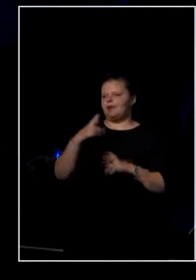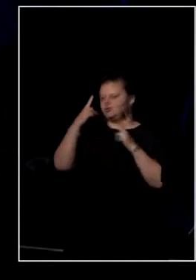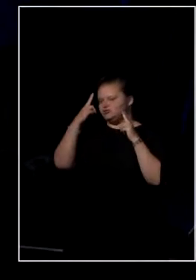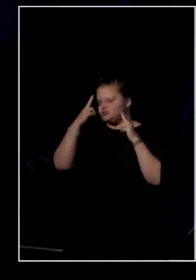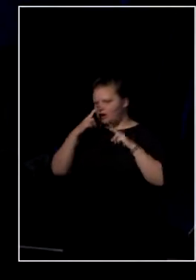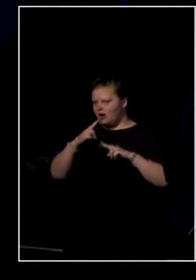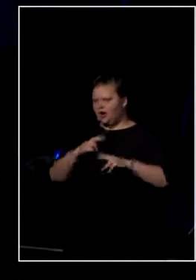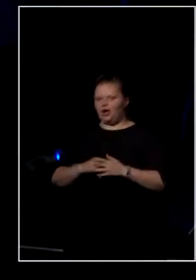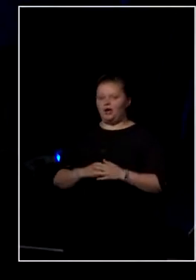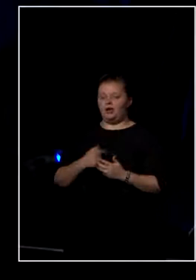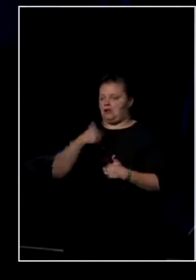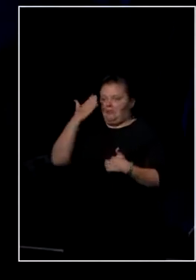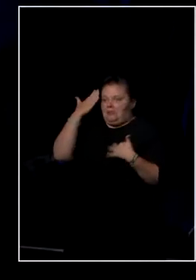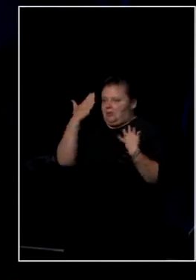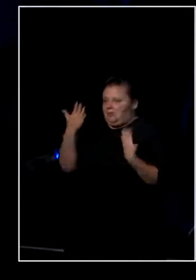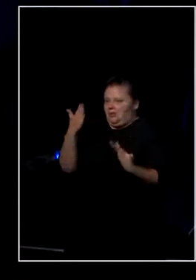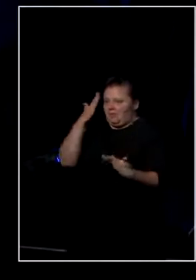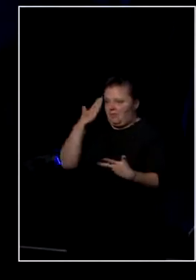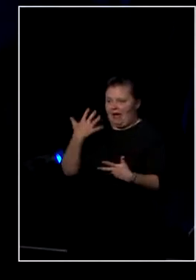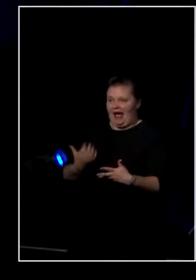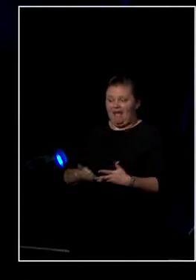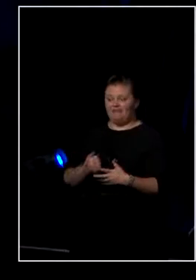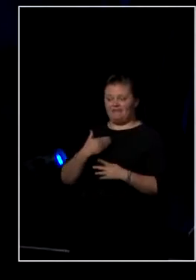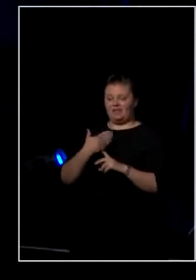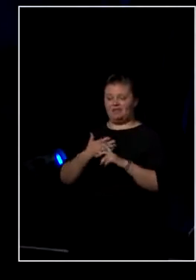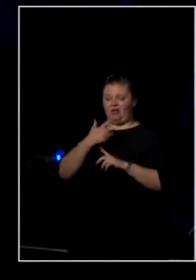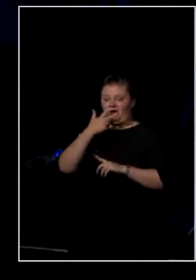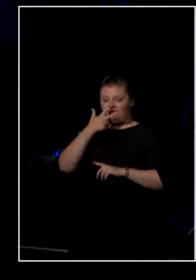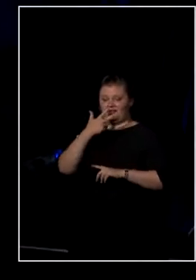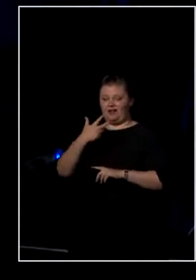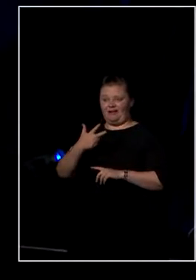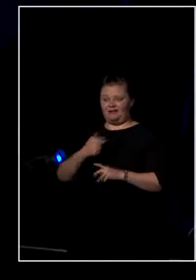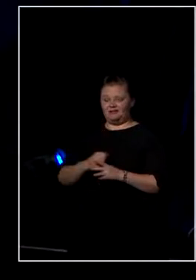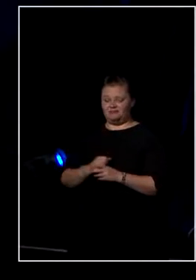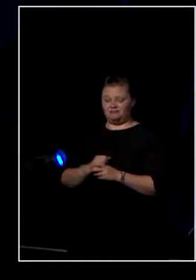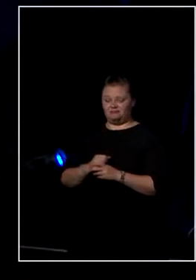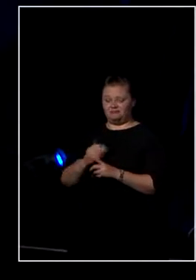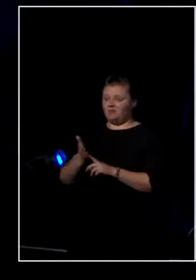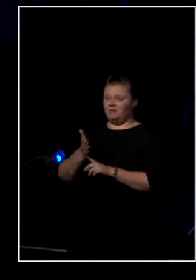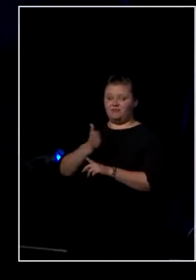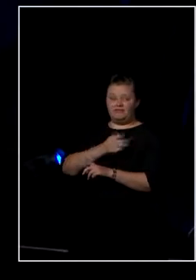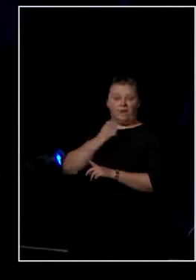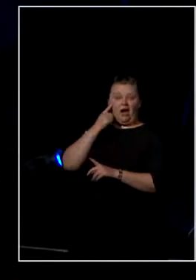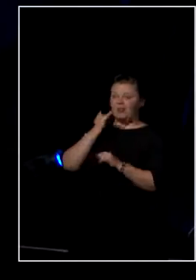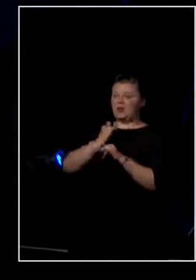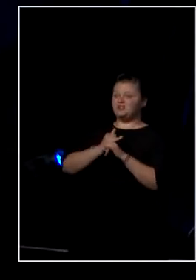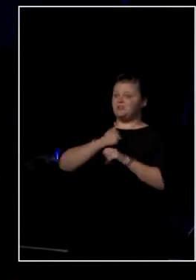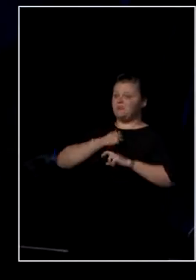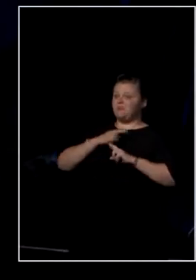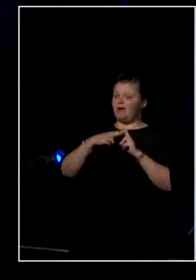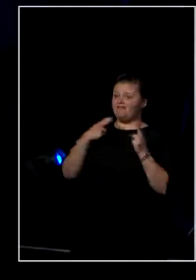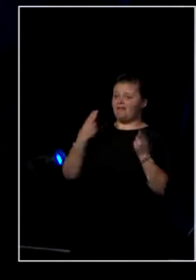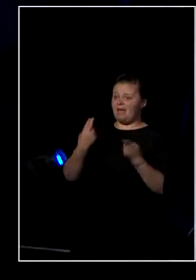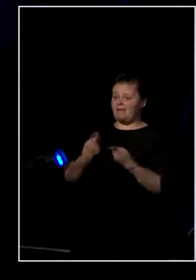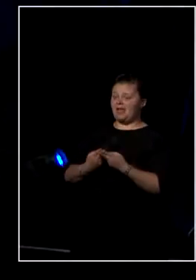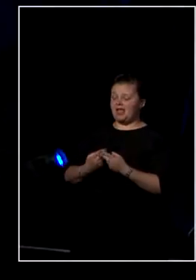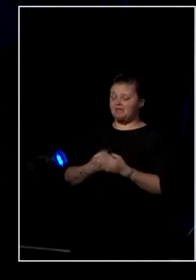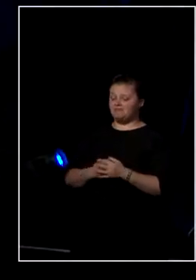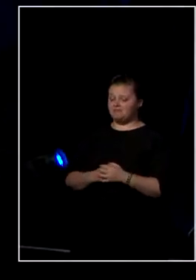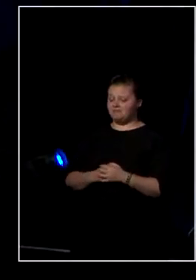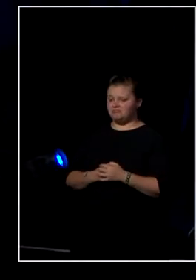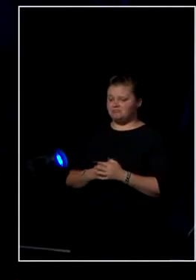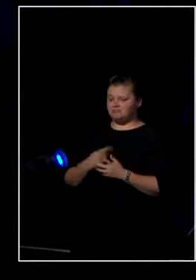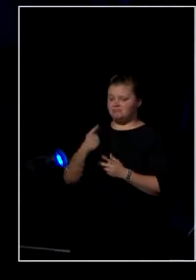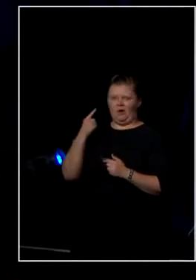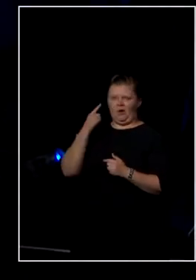and I didn't know that I had a mother until I was 8. Before I was 8, I thought the institution was my family. And I thought all